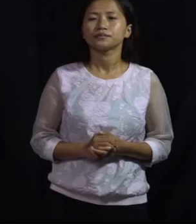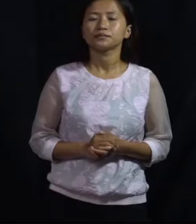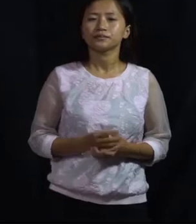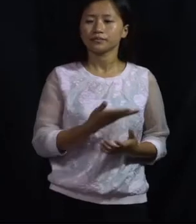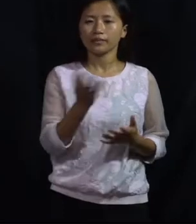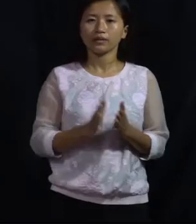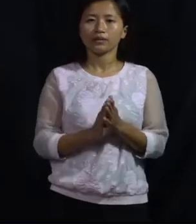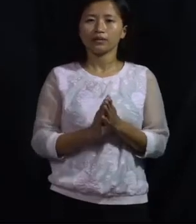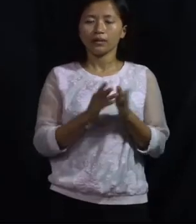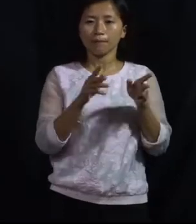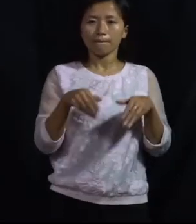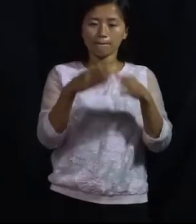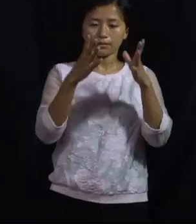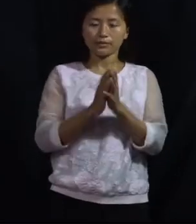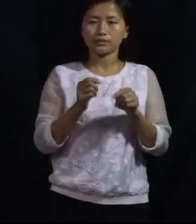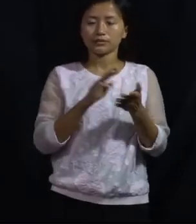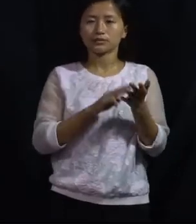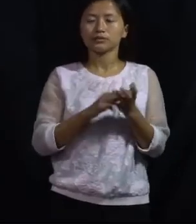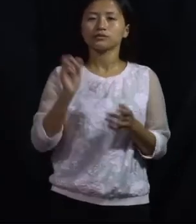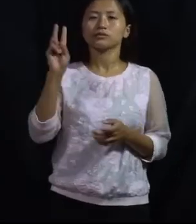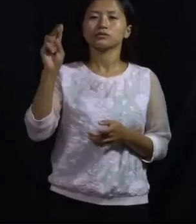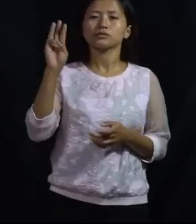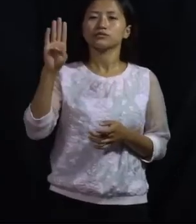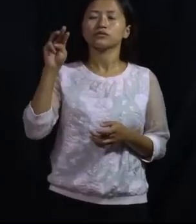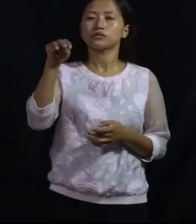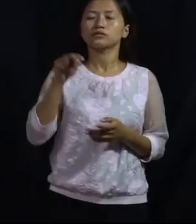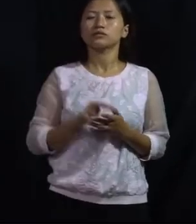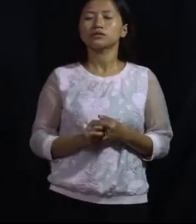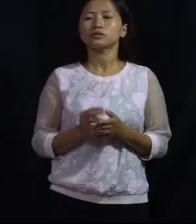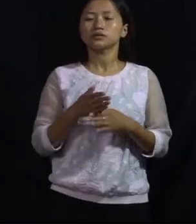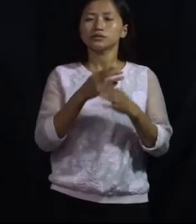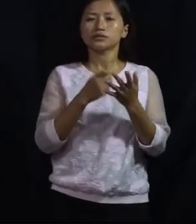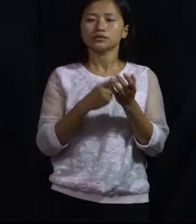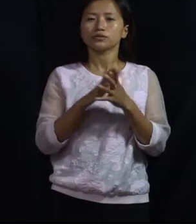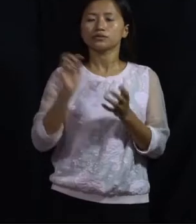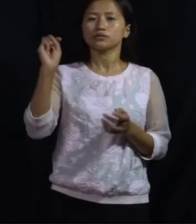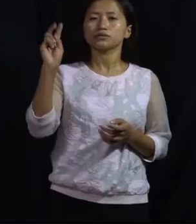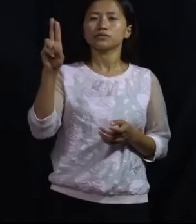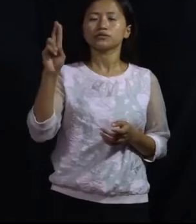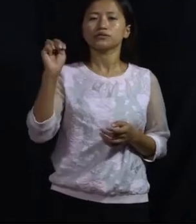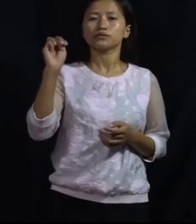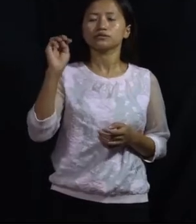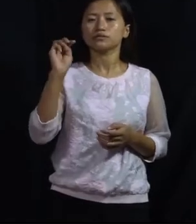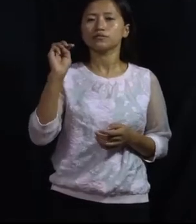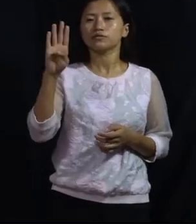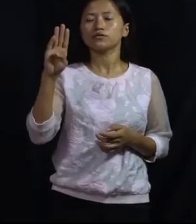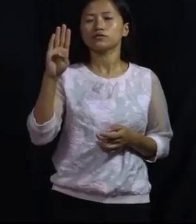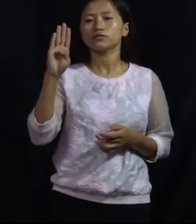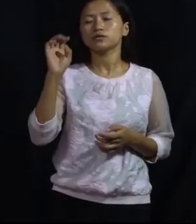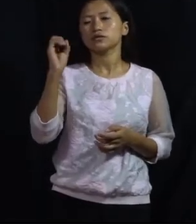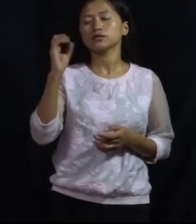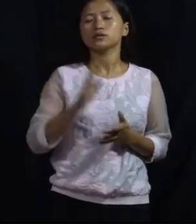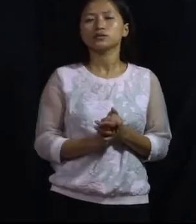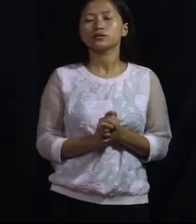So there is a plant and machinery that is 2,400, which was depreciated by 240. So the plant and machinery